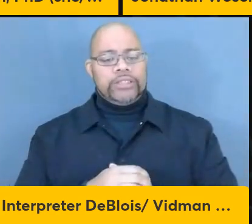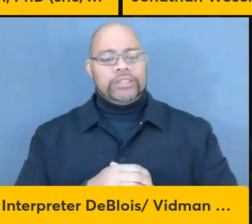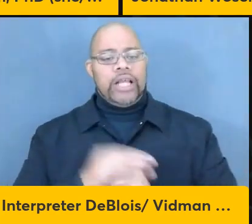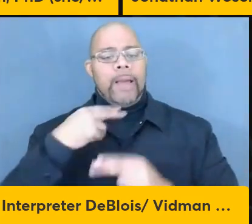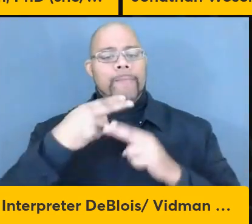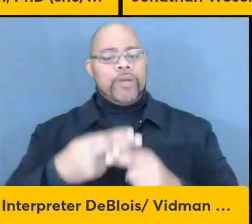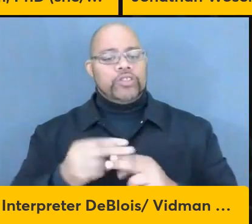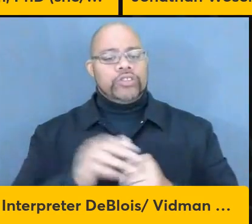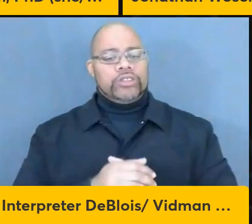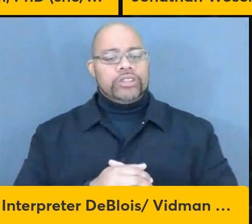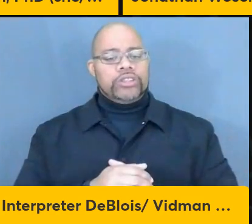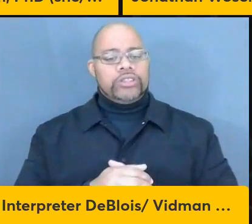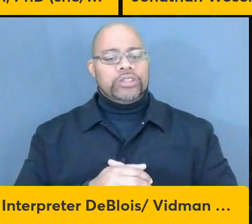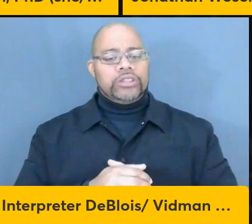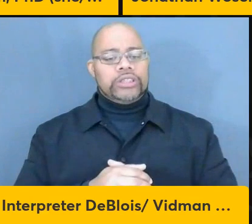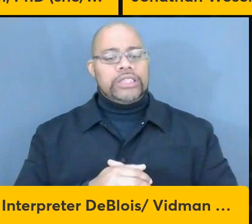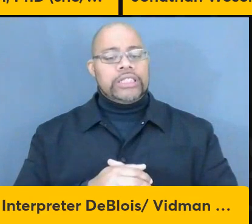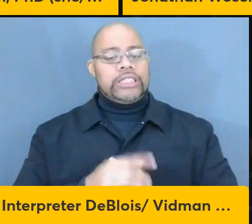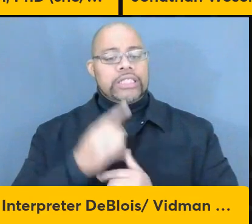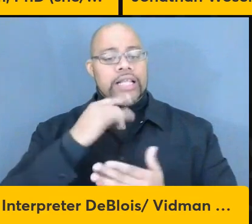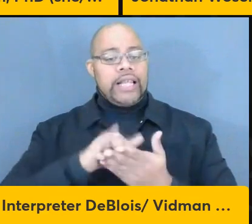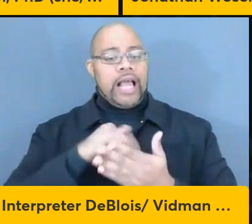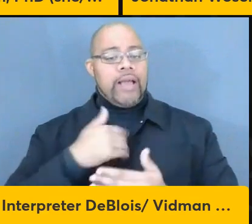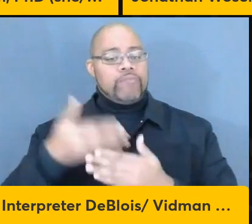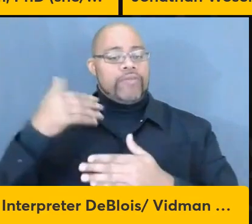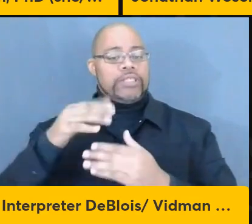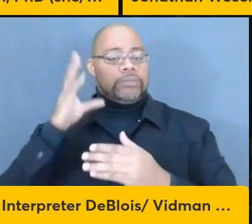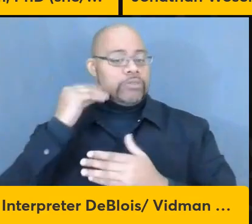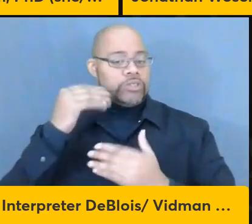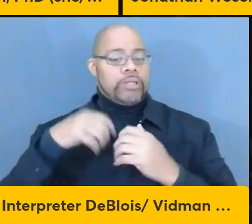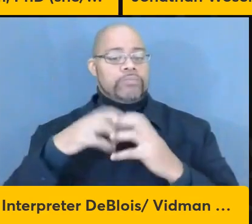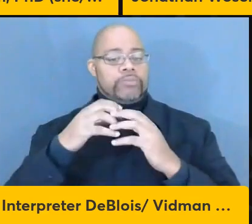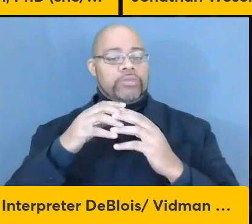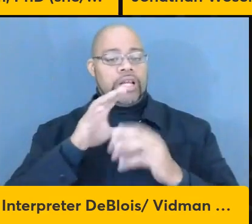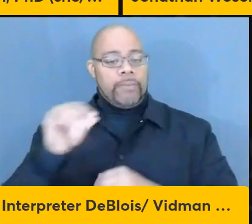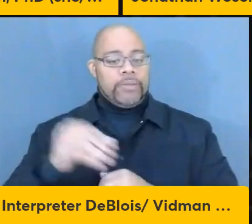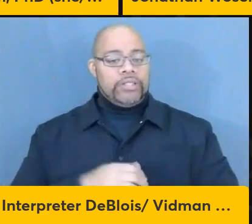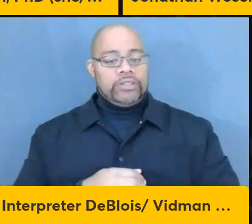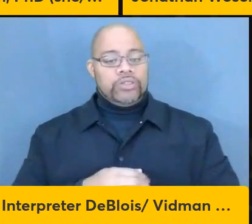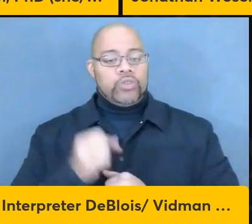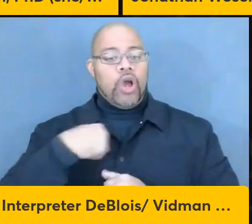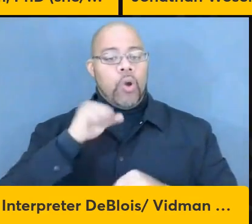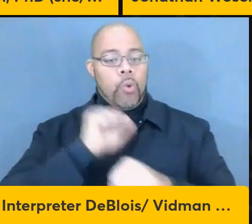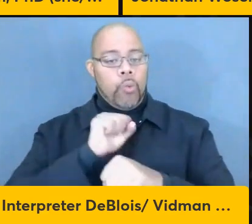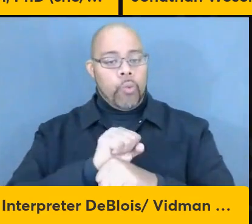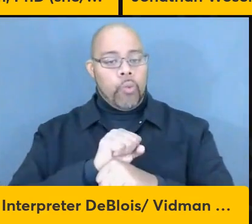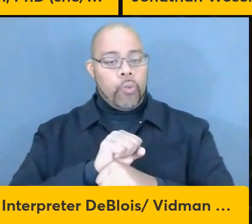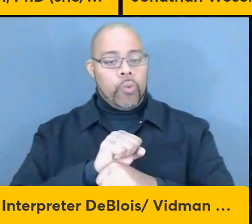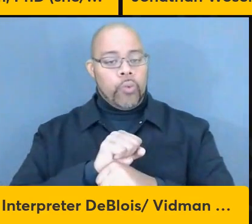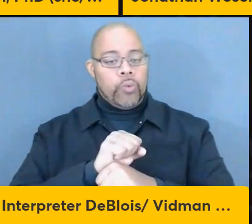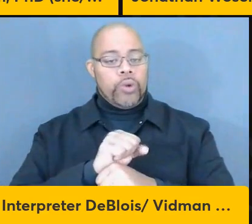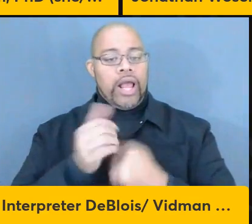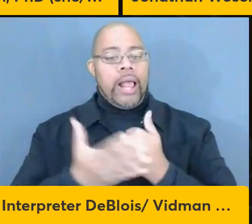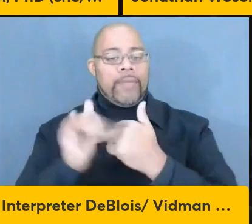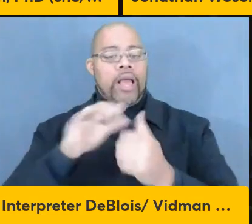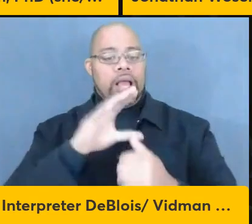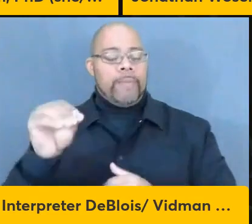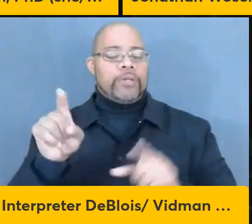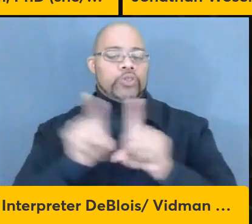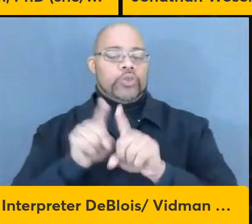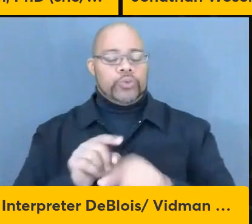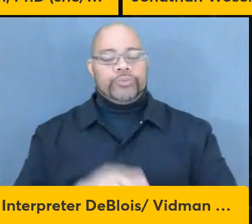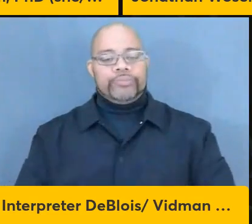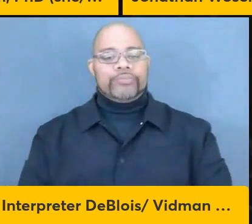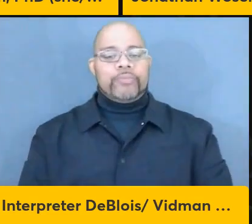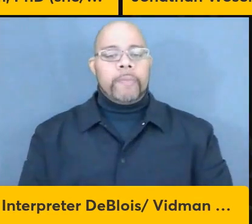mentioned, as Christina alluded to before, I had a previous experience building another company. So I work in some capacity helping that company as well.